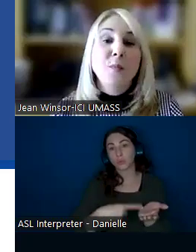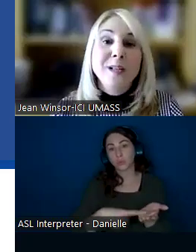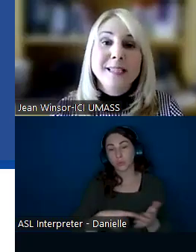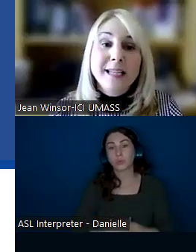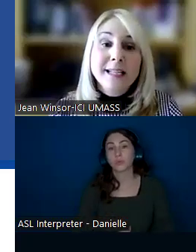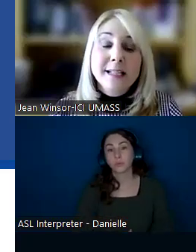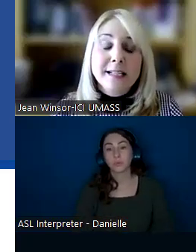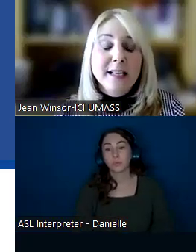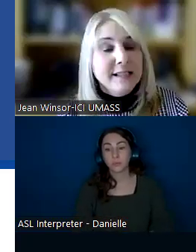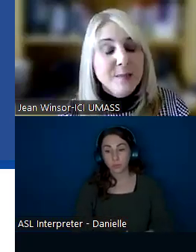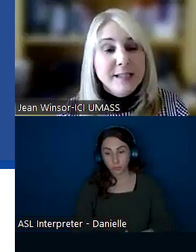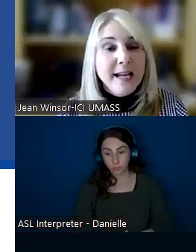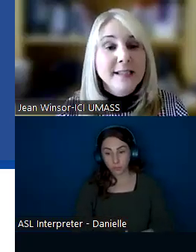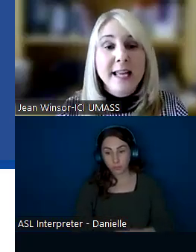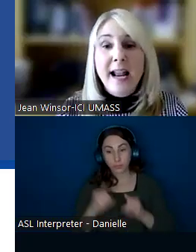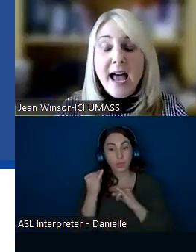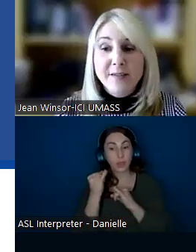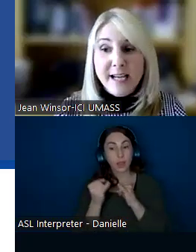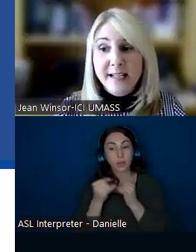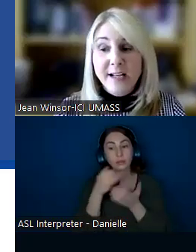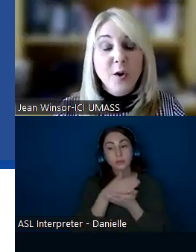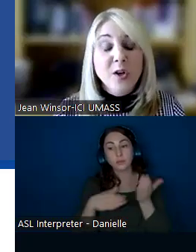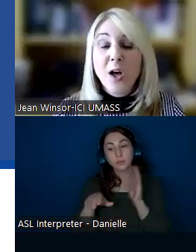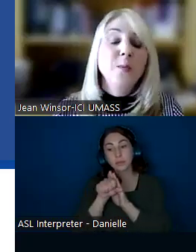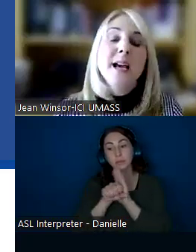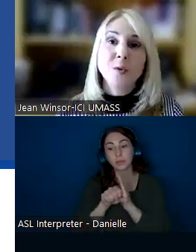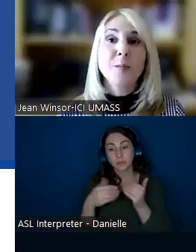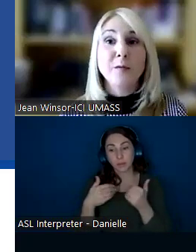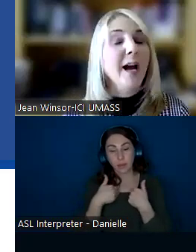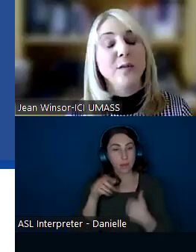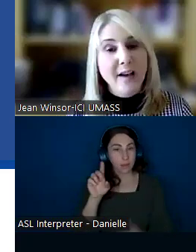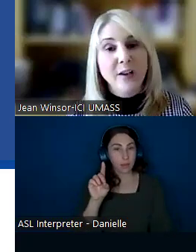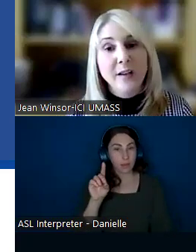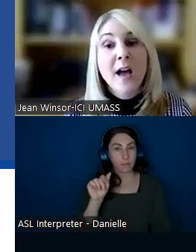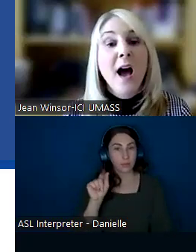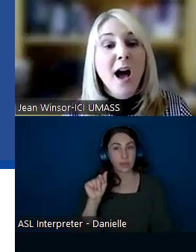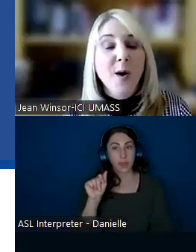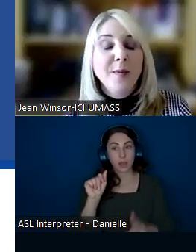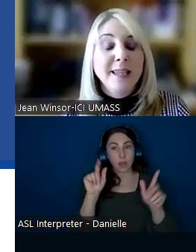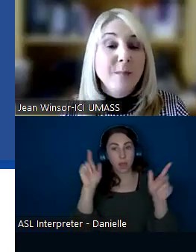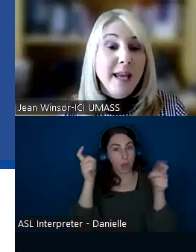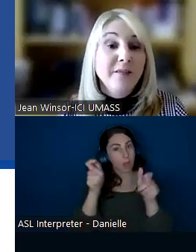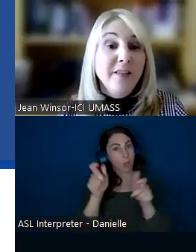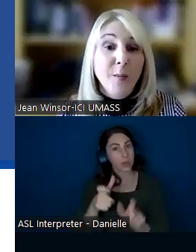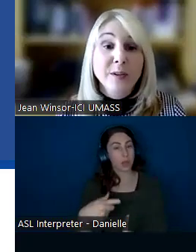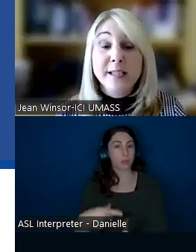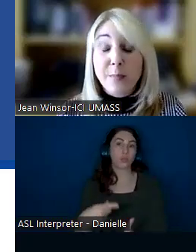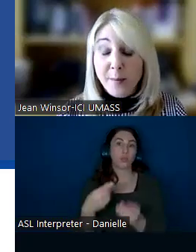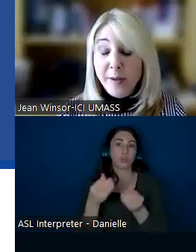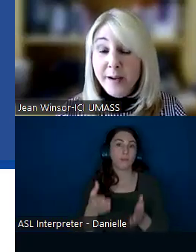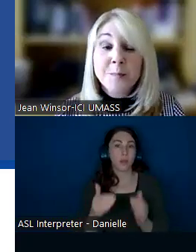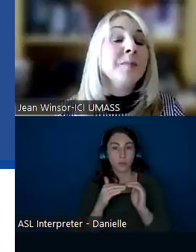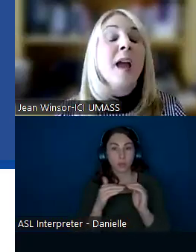lastly, we see some states that have data that goes all the way down to a provider level that they make available to